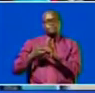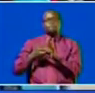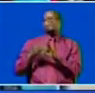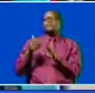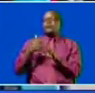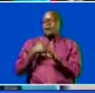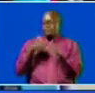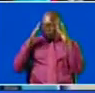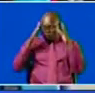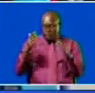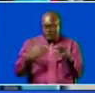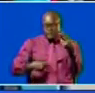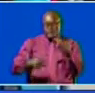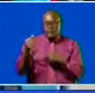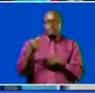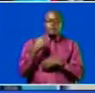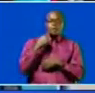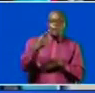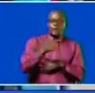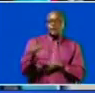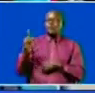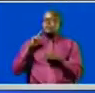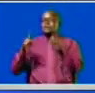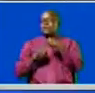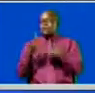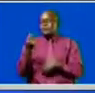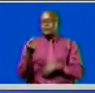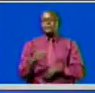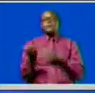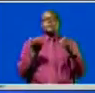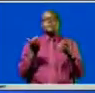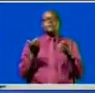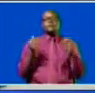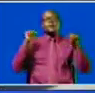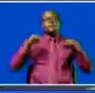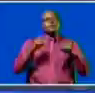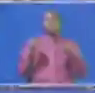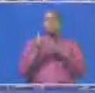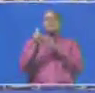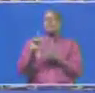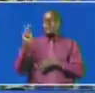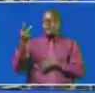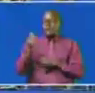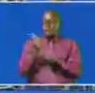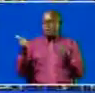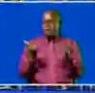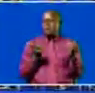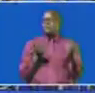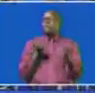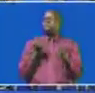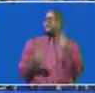all committed that we'll sell between 100 to 600 shillings. Businesses are likely to leave Kenya, where production